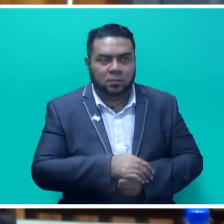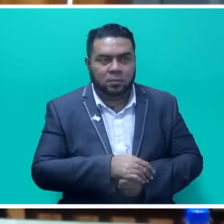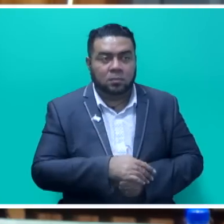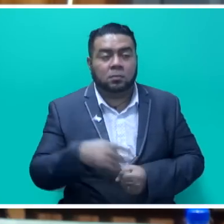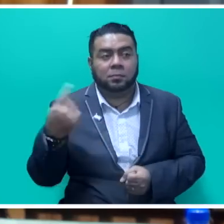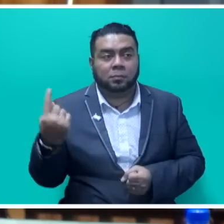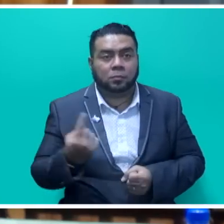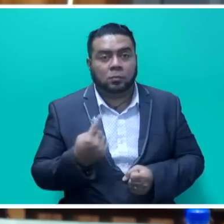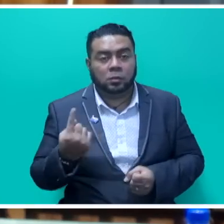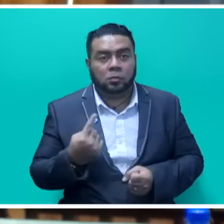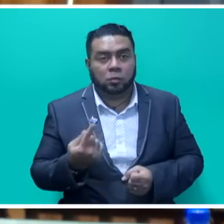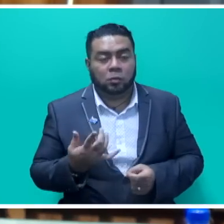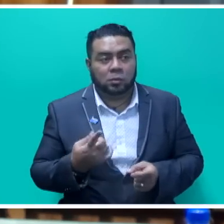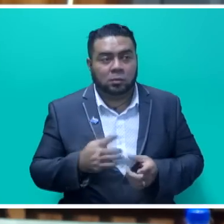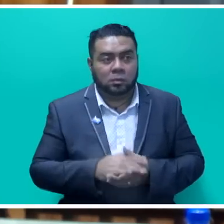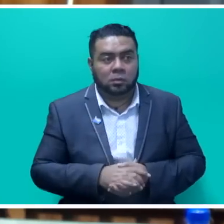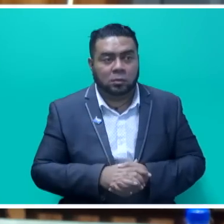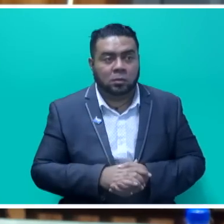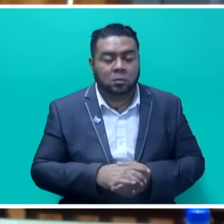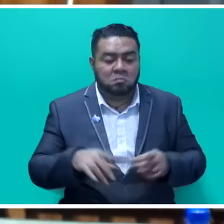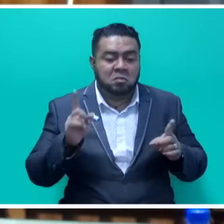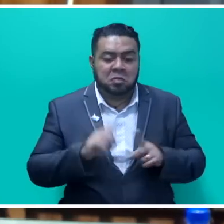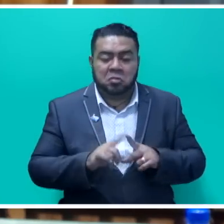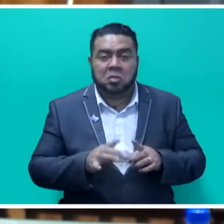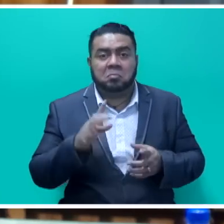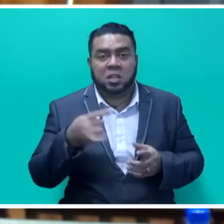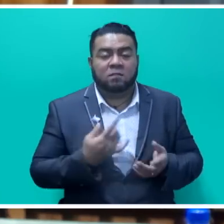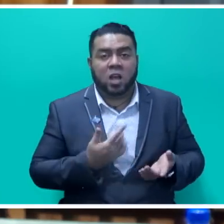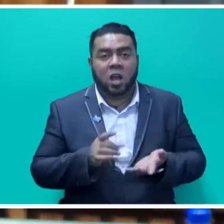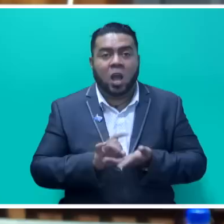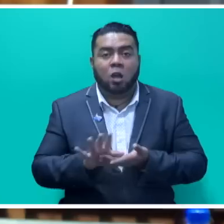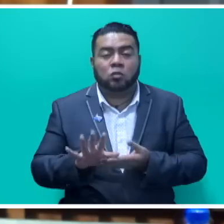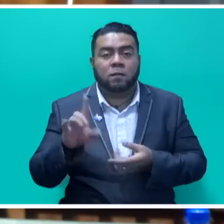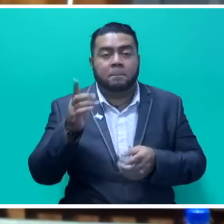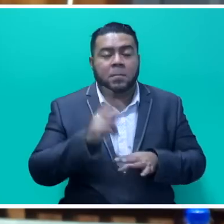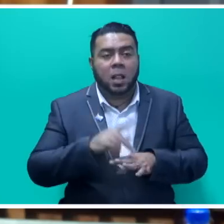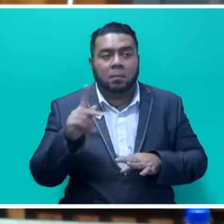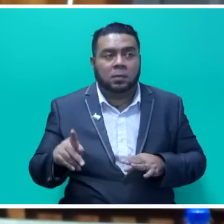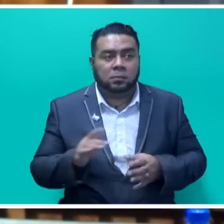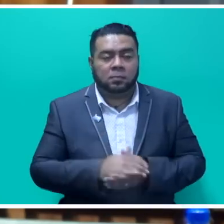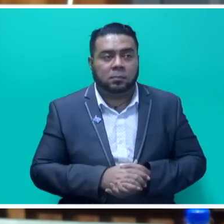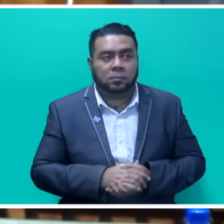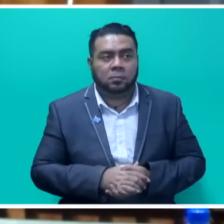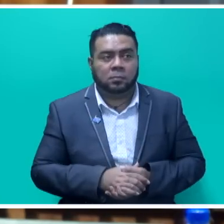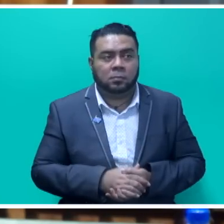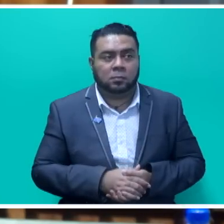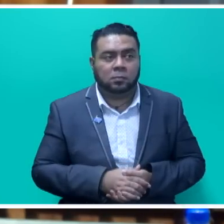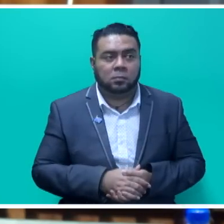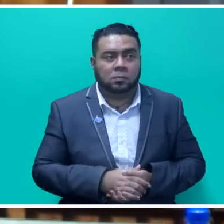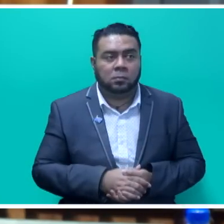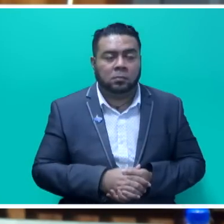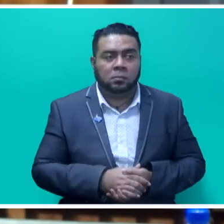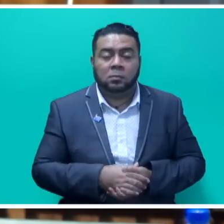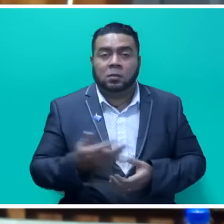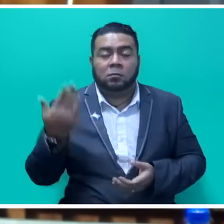who's excused himself out of Parliament. Of course, the former government stifled